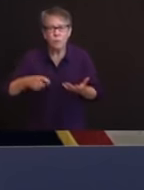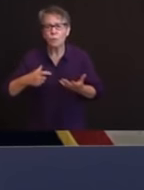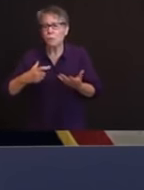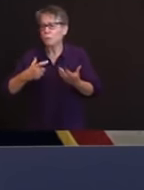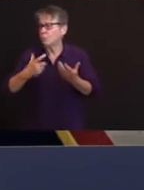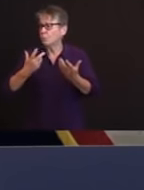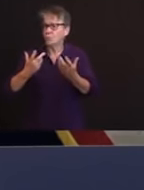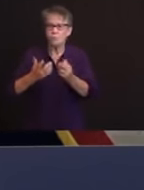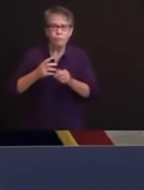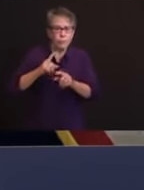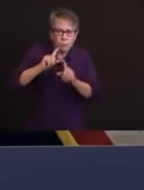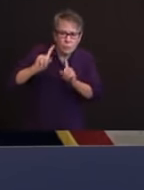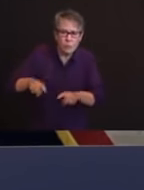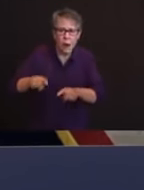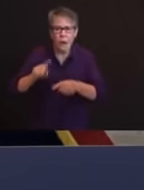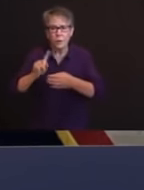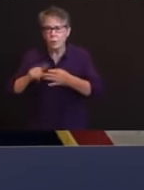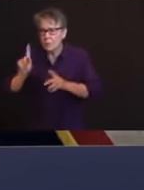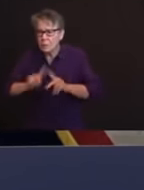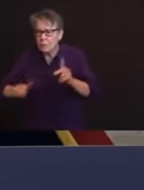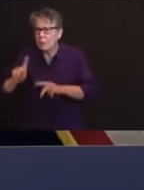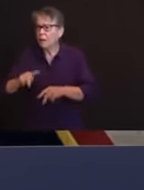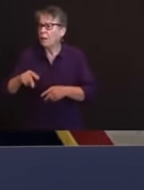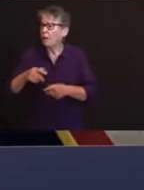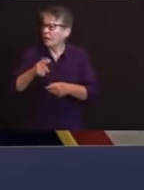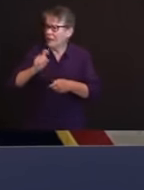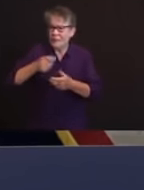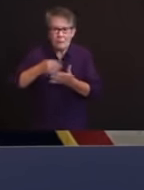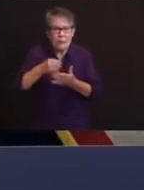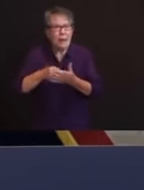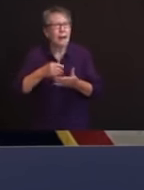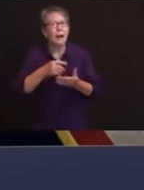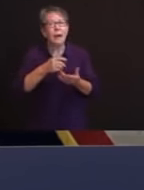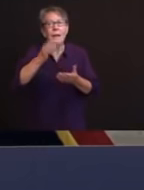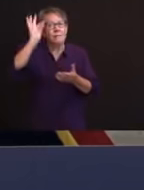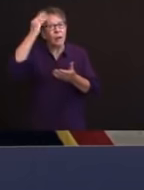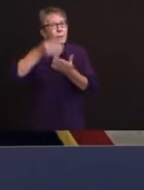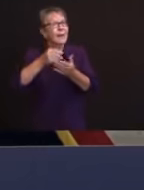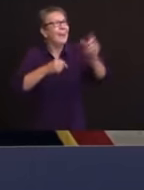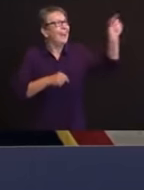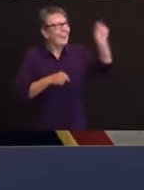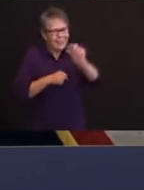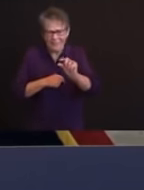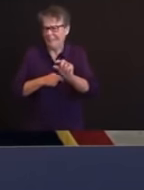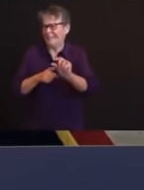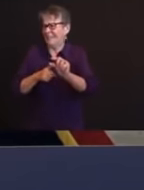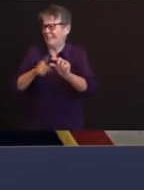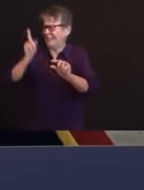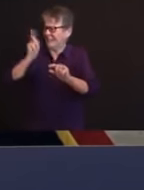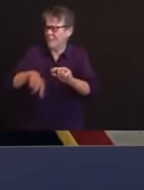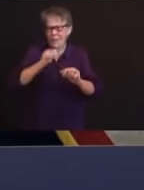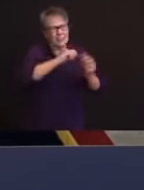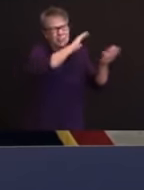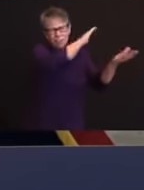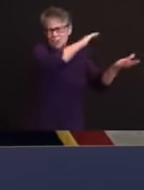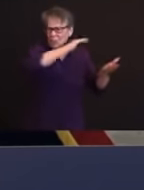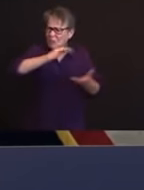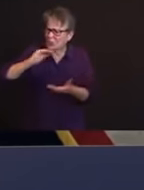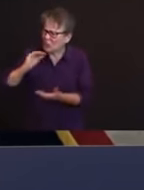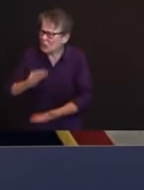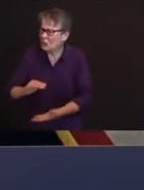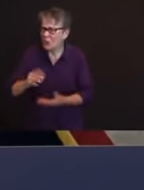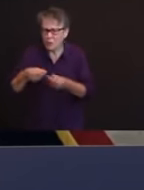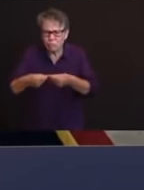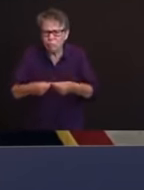play it small. The House of Representatives 6 months ago passed the HEROES Act to get this virus